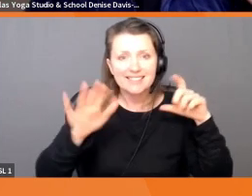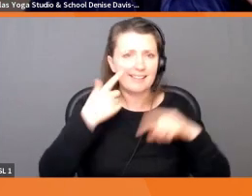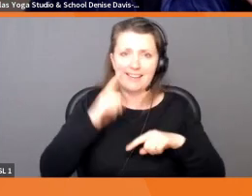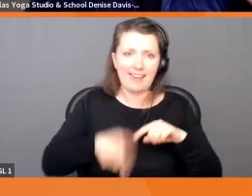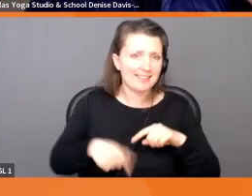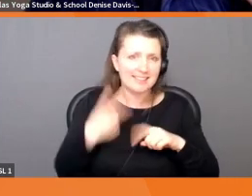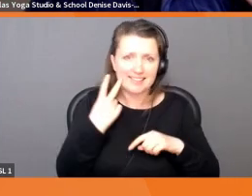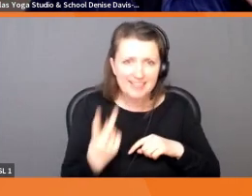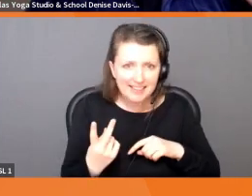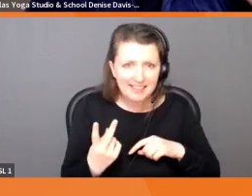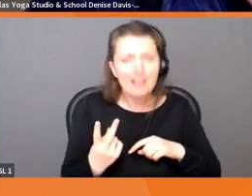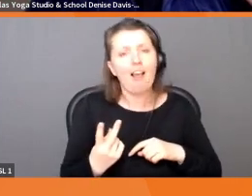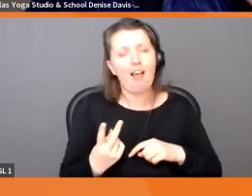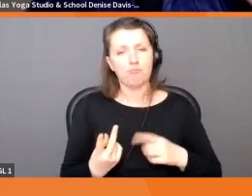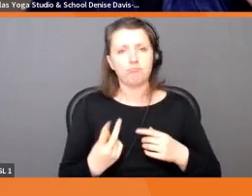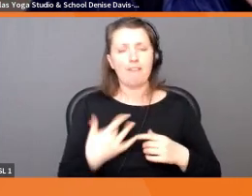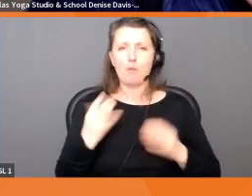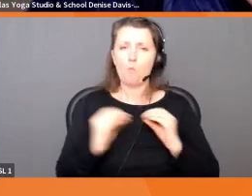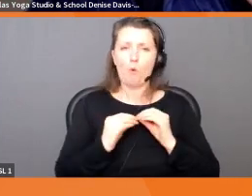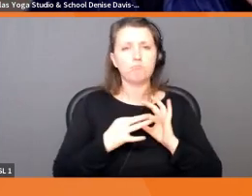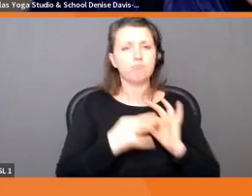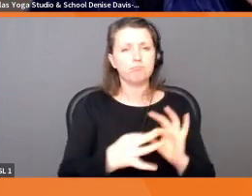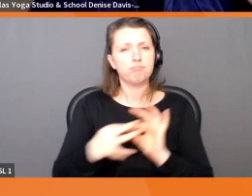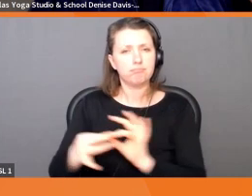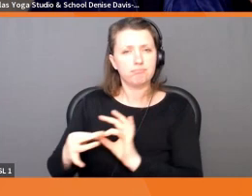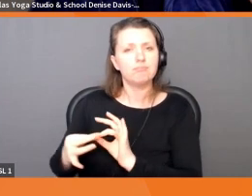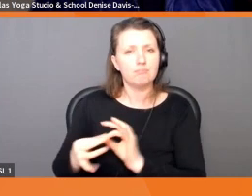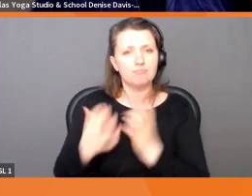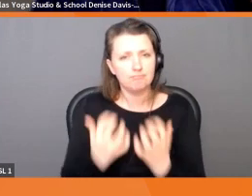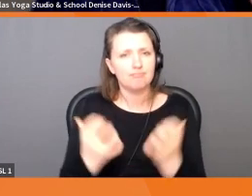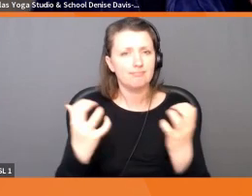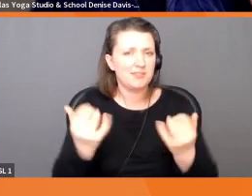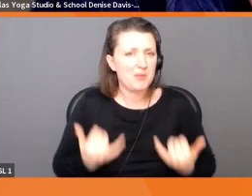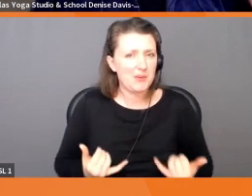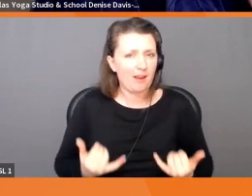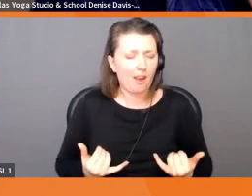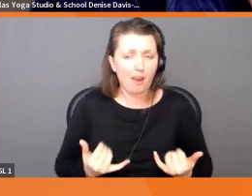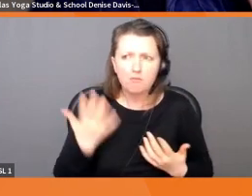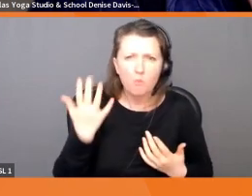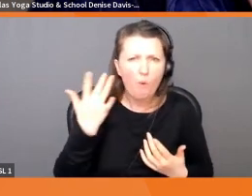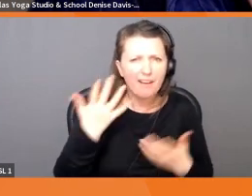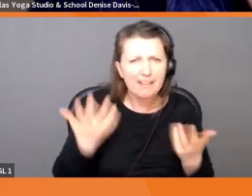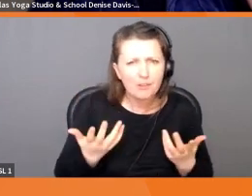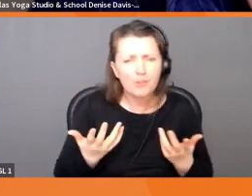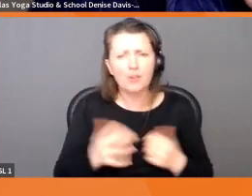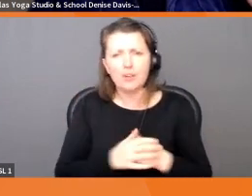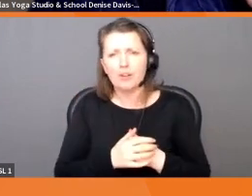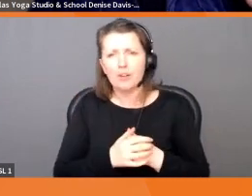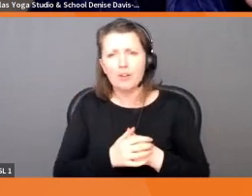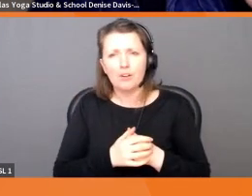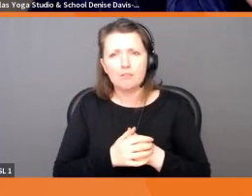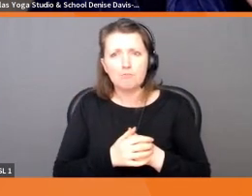bit of idea of who's here and where you are and what you're doing and why you might want to be doing this.